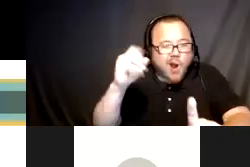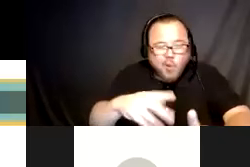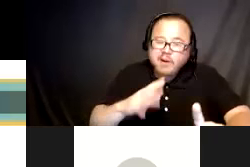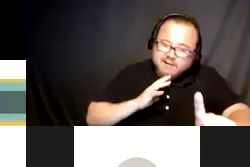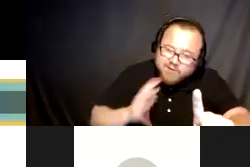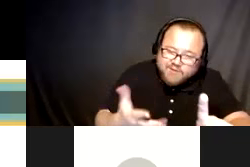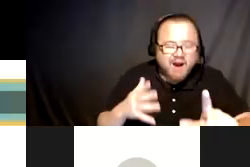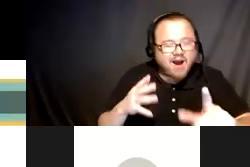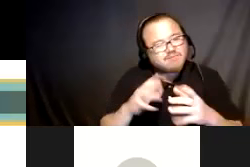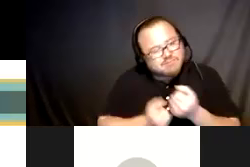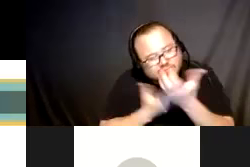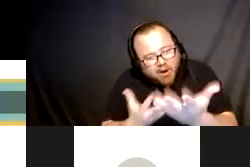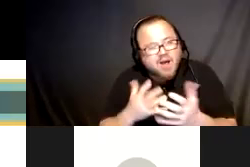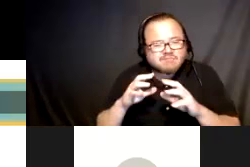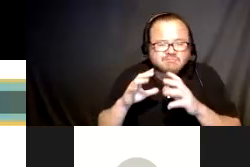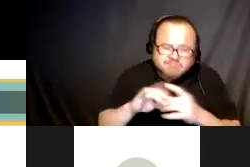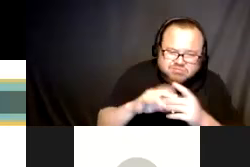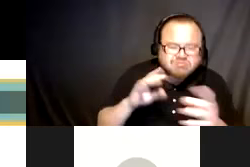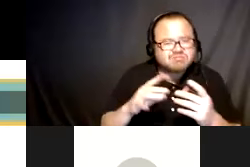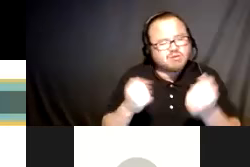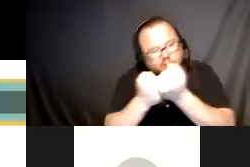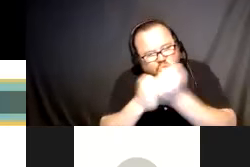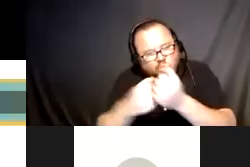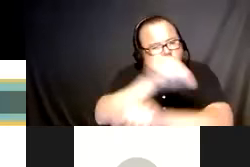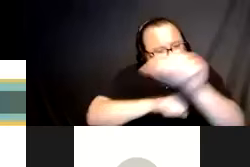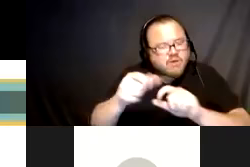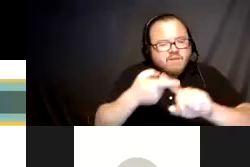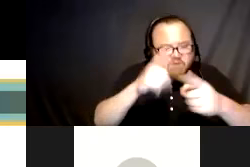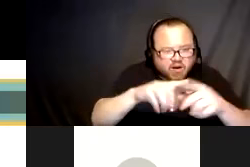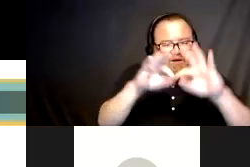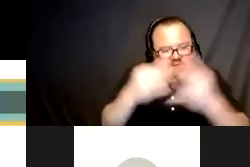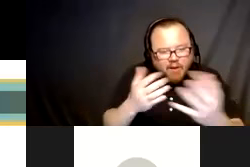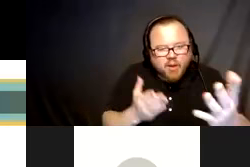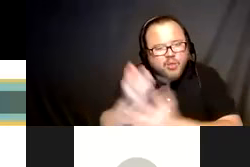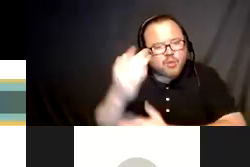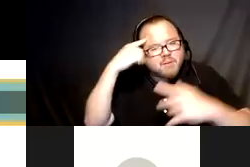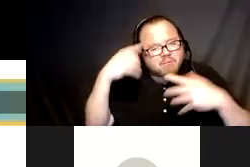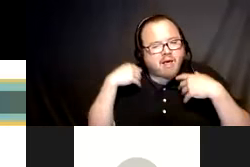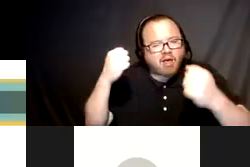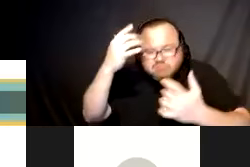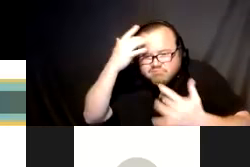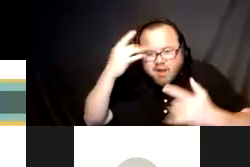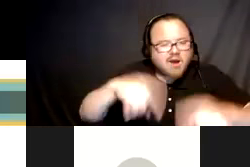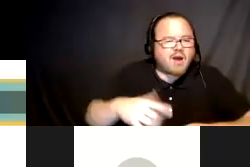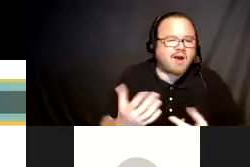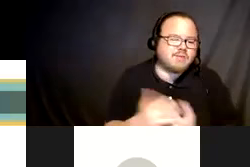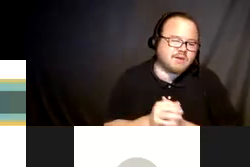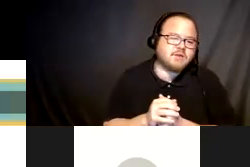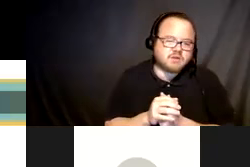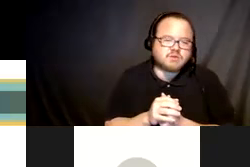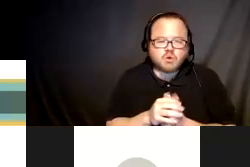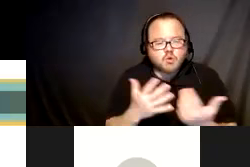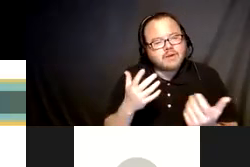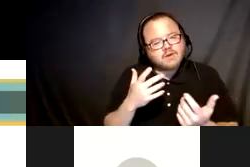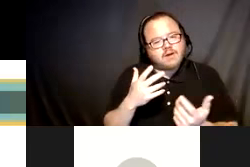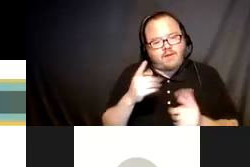people facing mental illness, and how we can support our friends and families that are going through mental illness. So this is